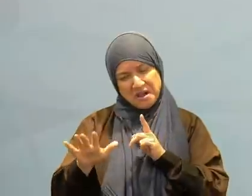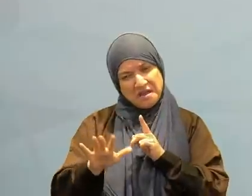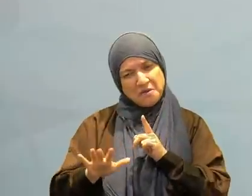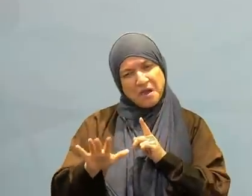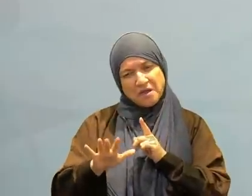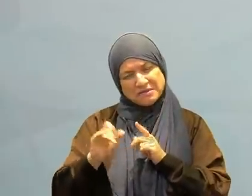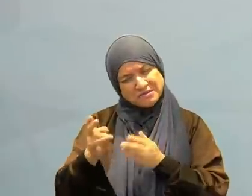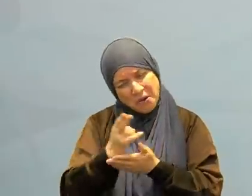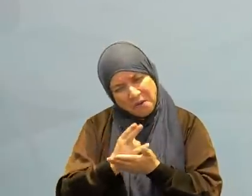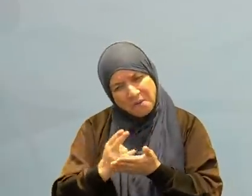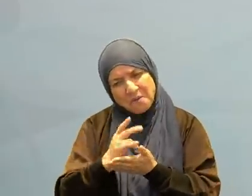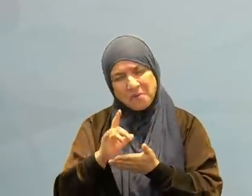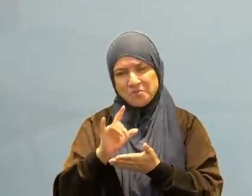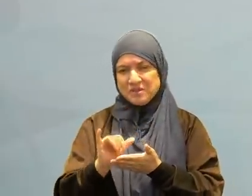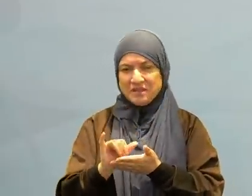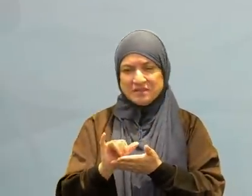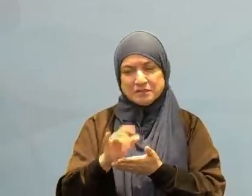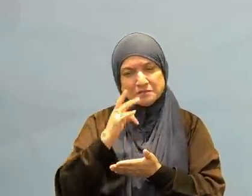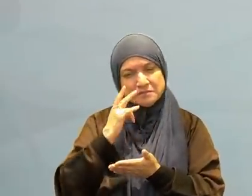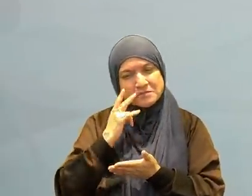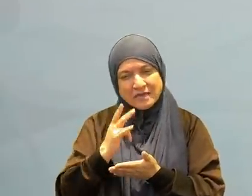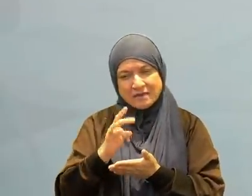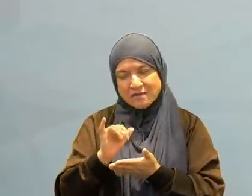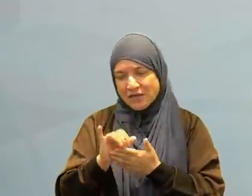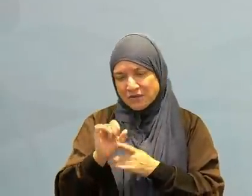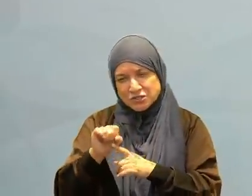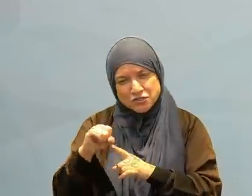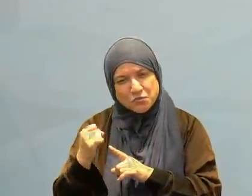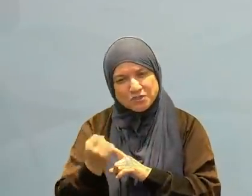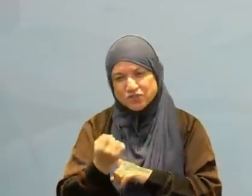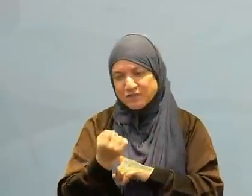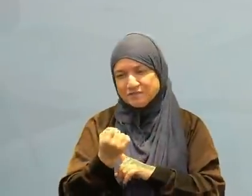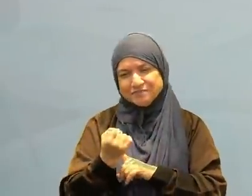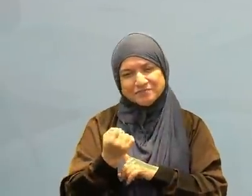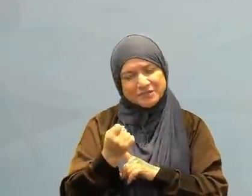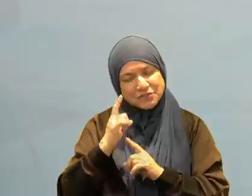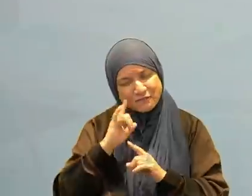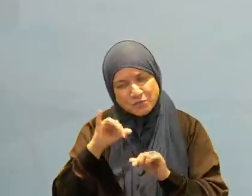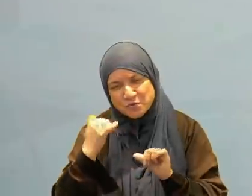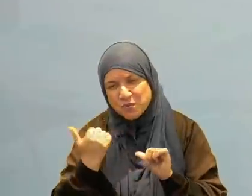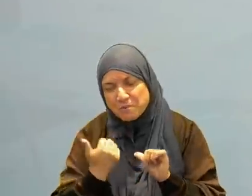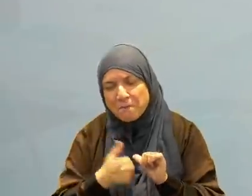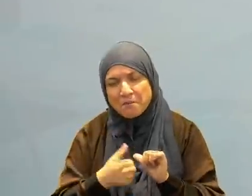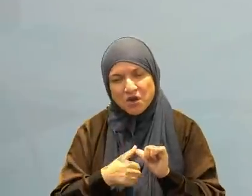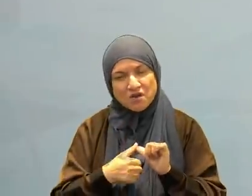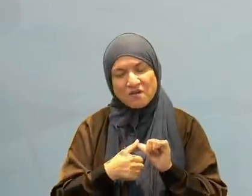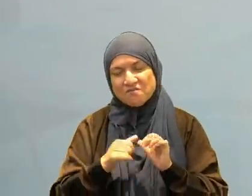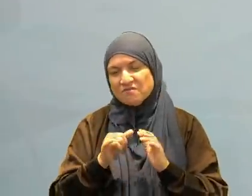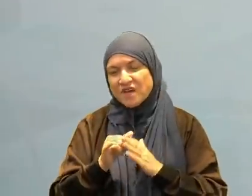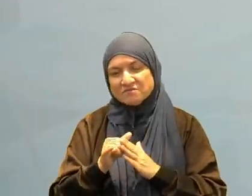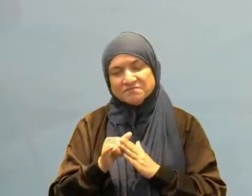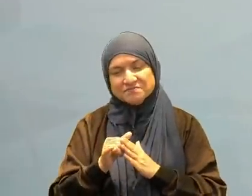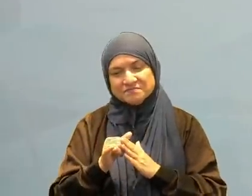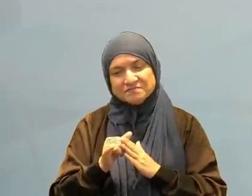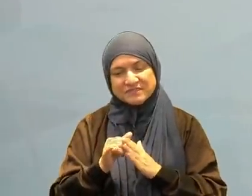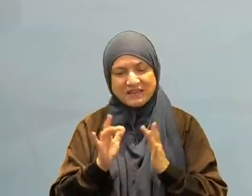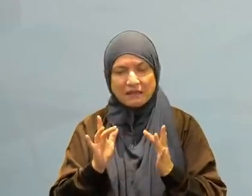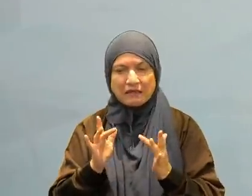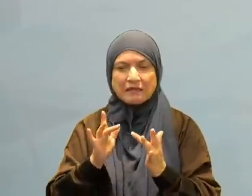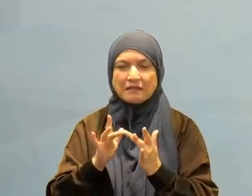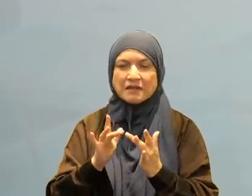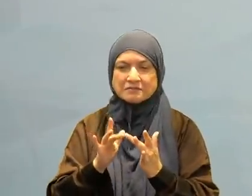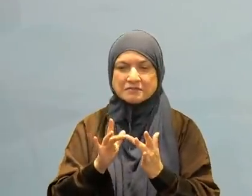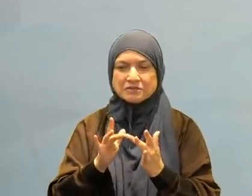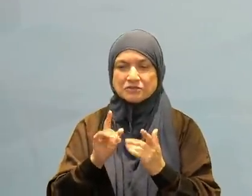India. And I was watching those scenes and subhanAllah, it struck me that as